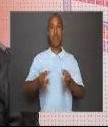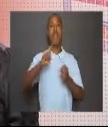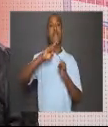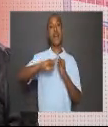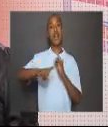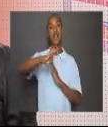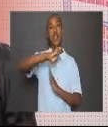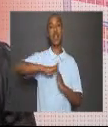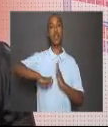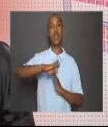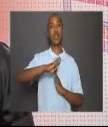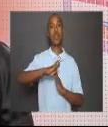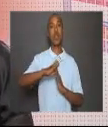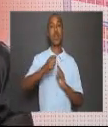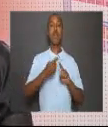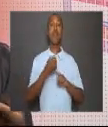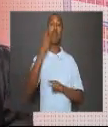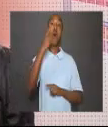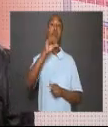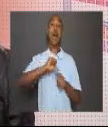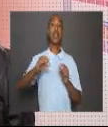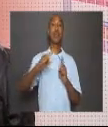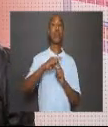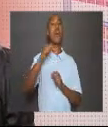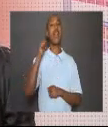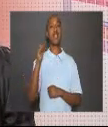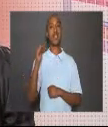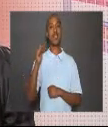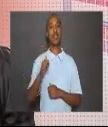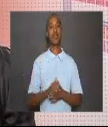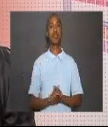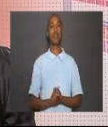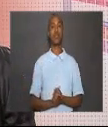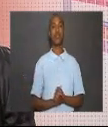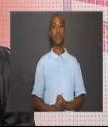valence electrons from one atom to another.